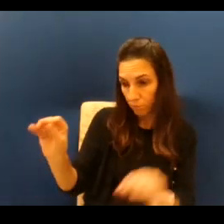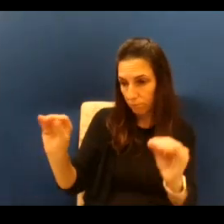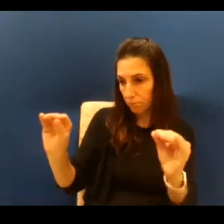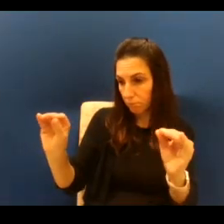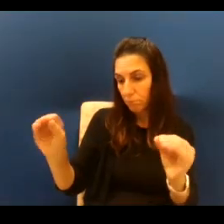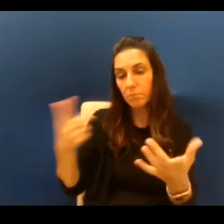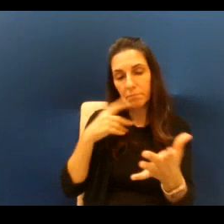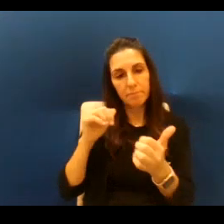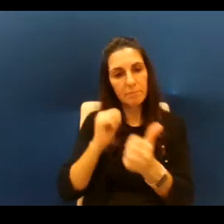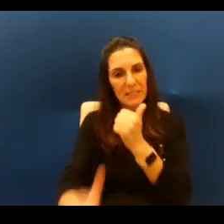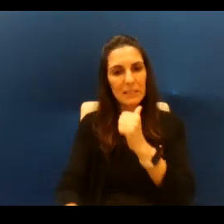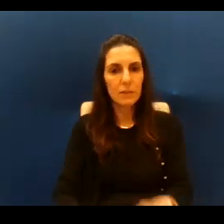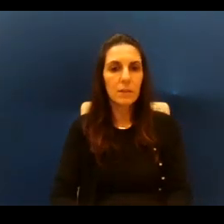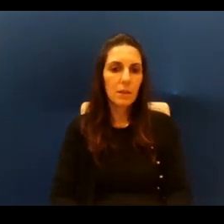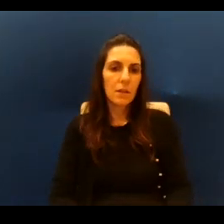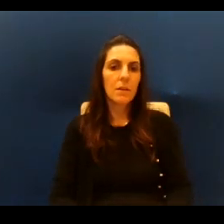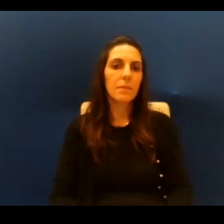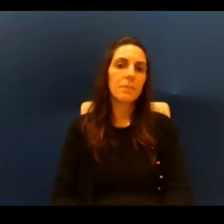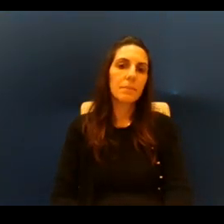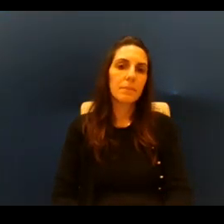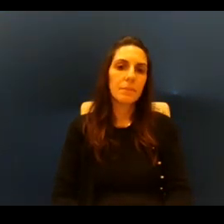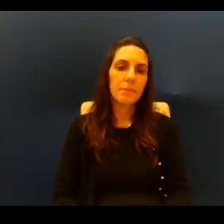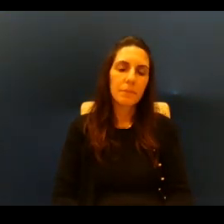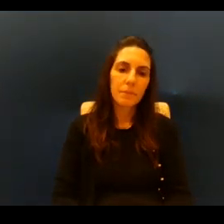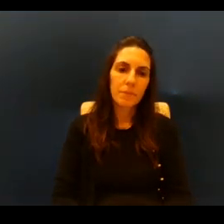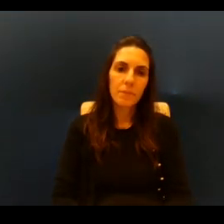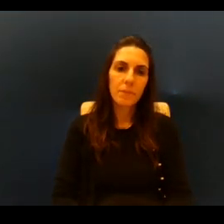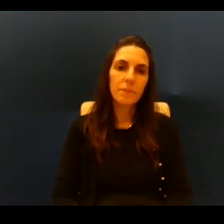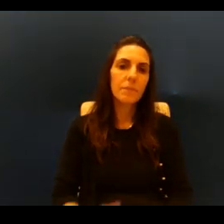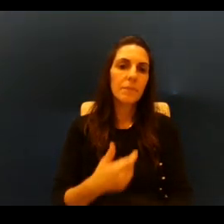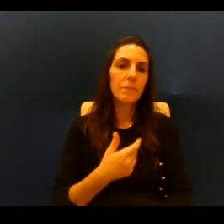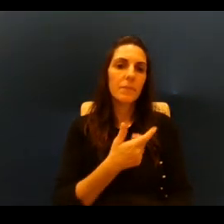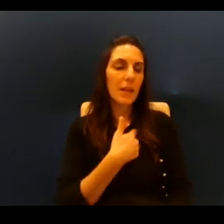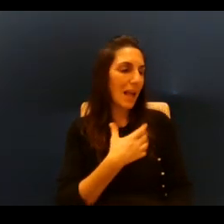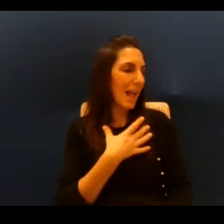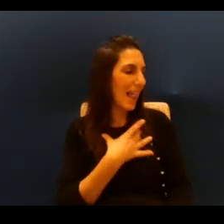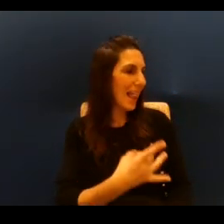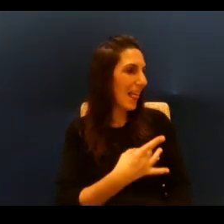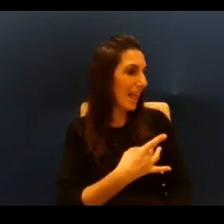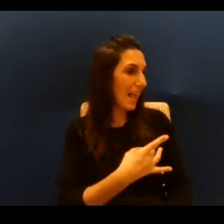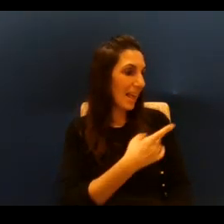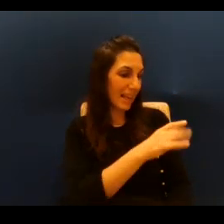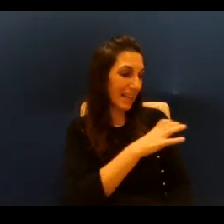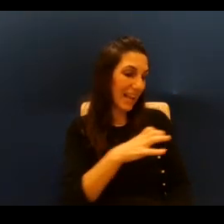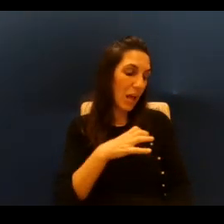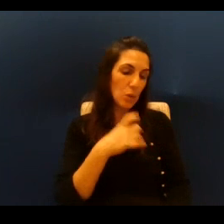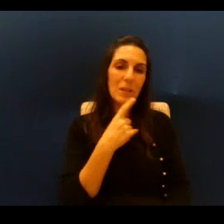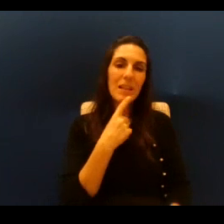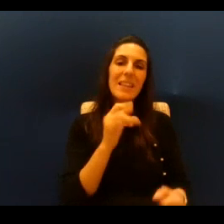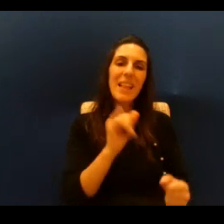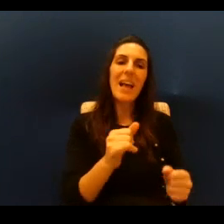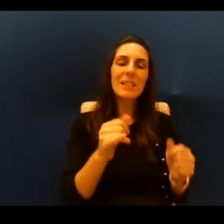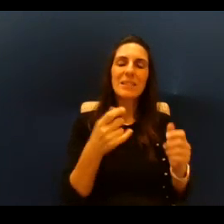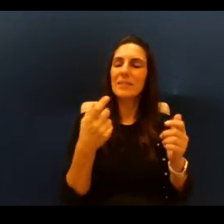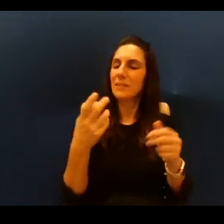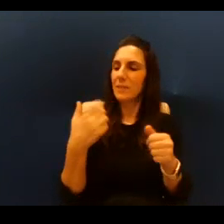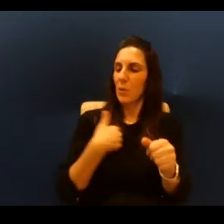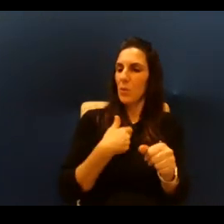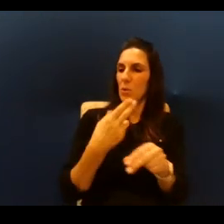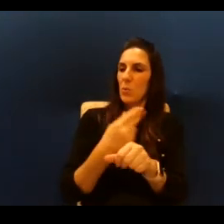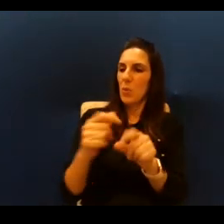unanimously. I like it when council, I can tell that council likes it when we say subject to legal review. Those are my